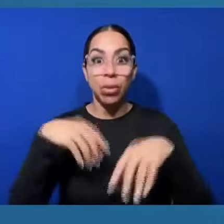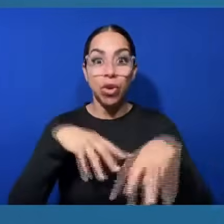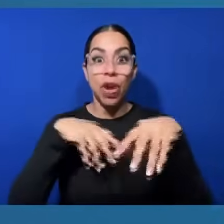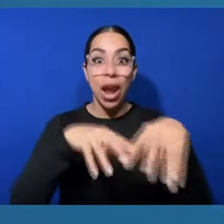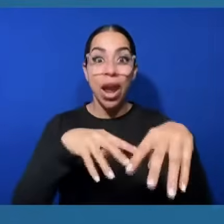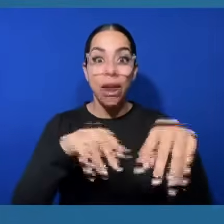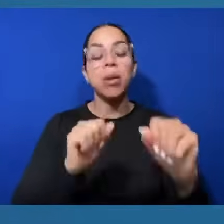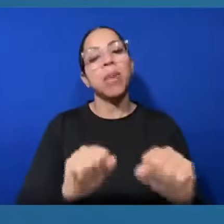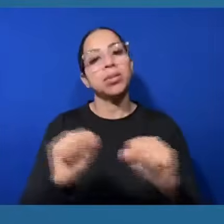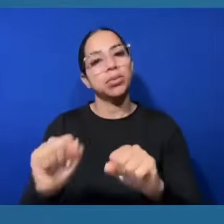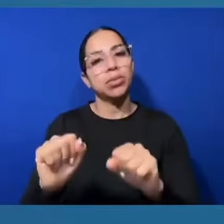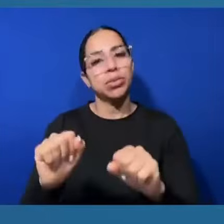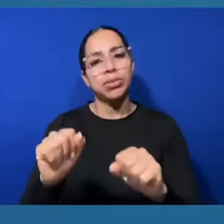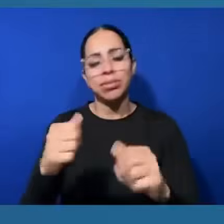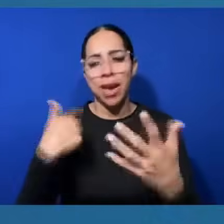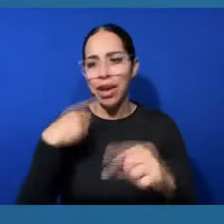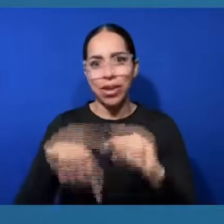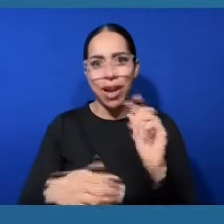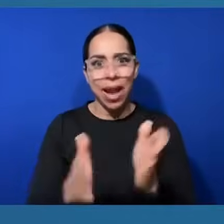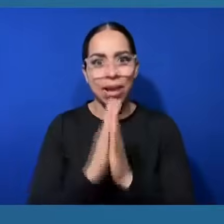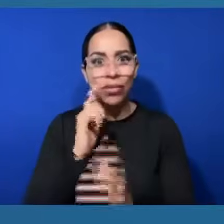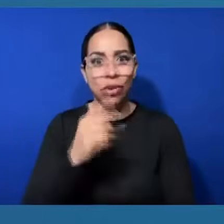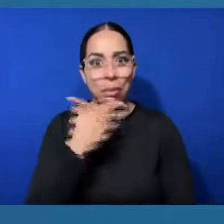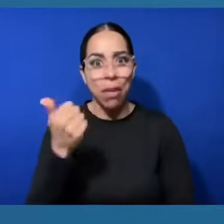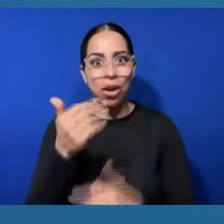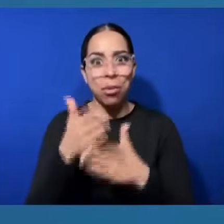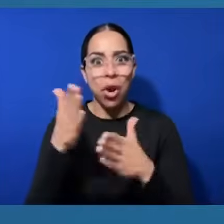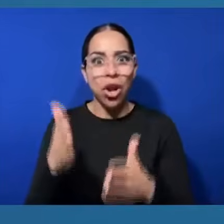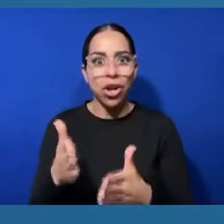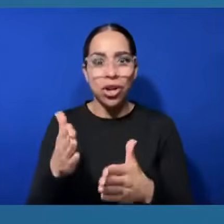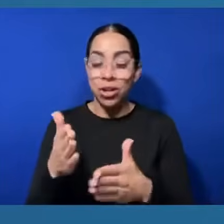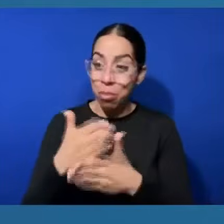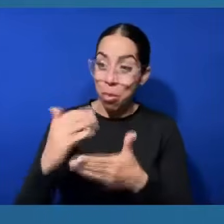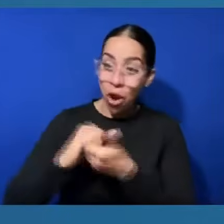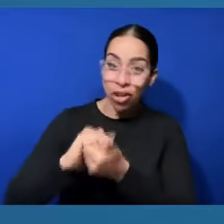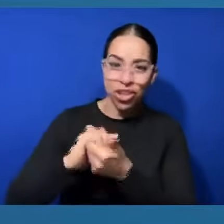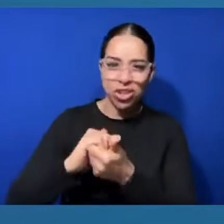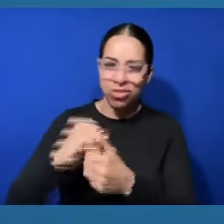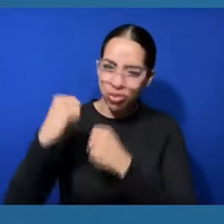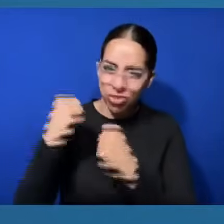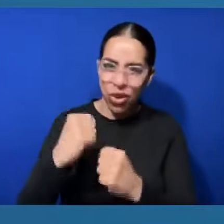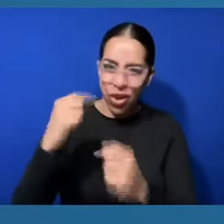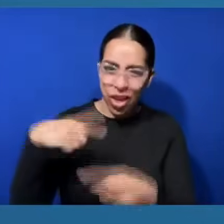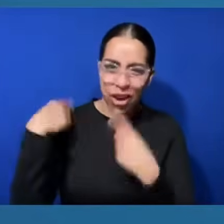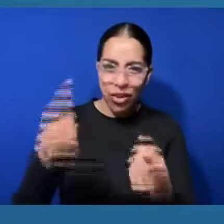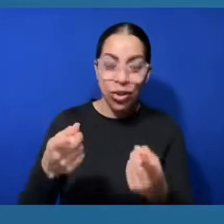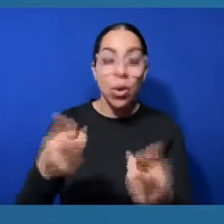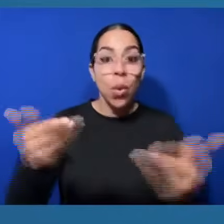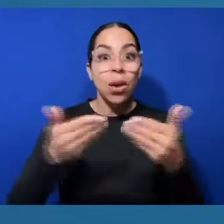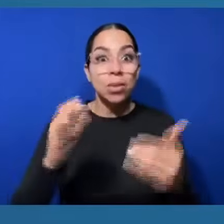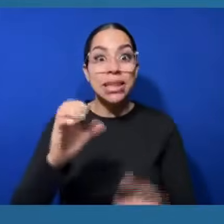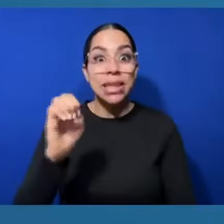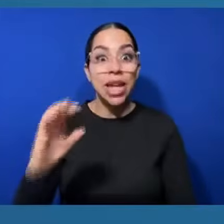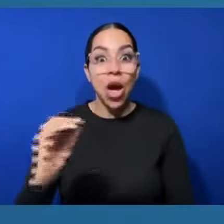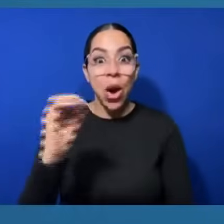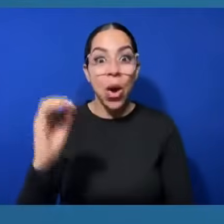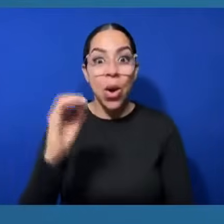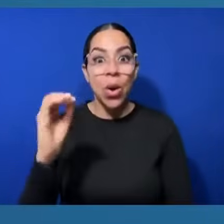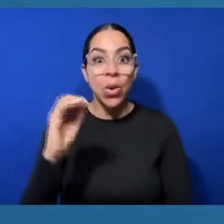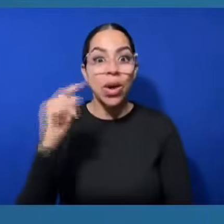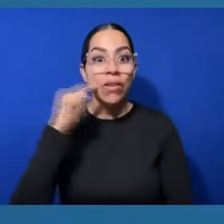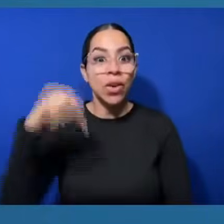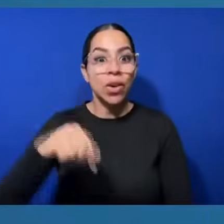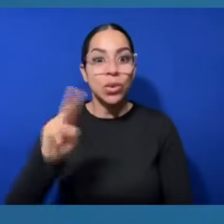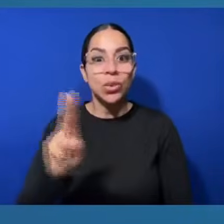better partner, and the partnership is as strong as ever. Please welcome the CEO of the UJA Federation of New York,